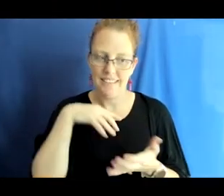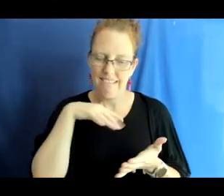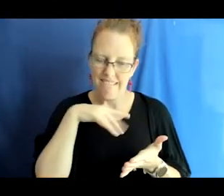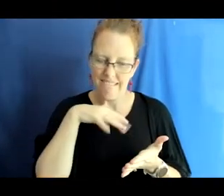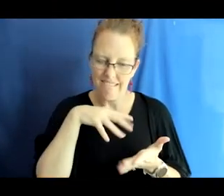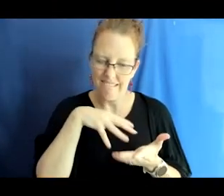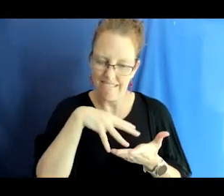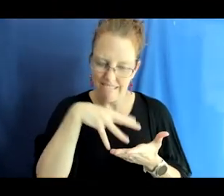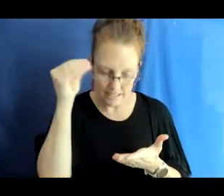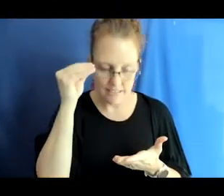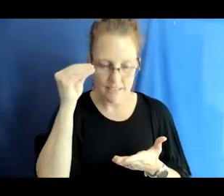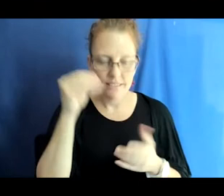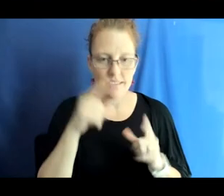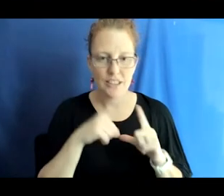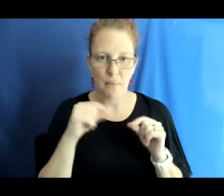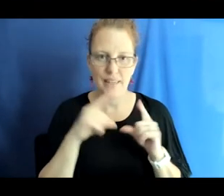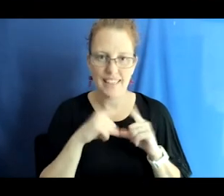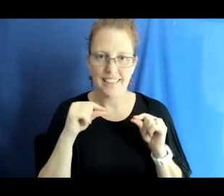because